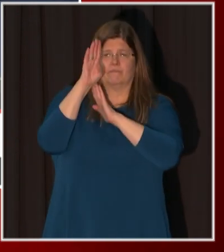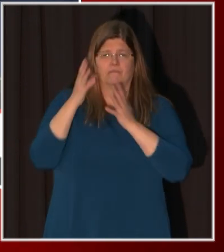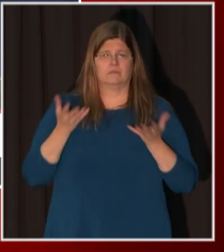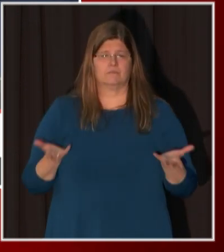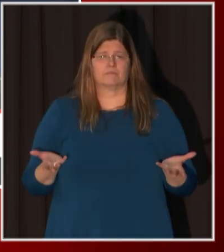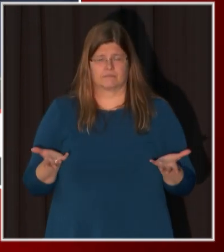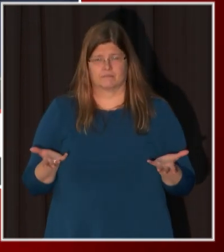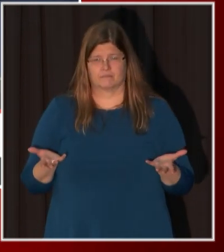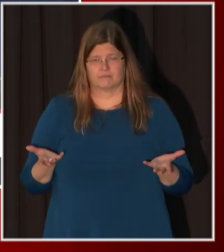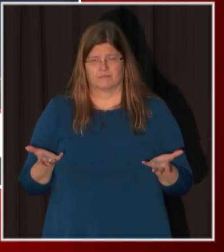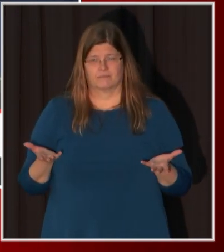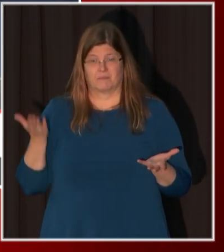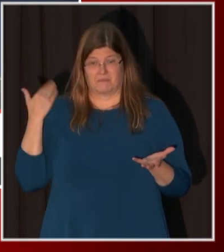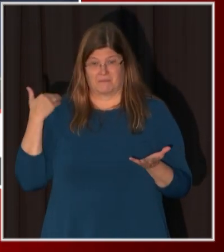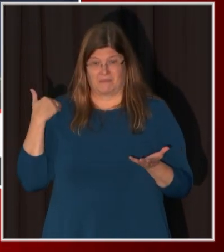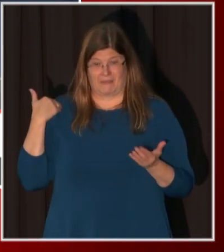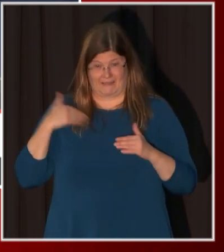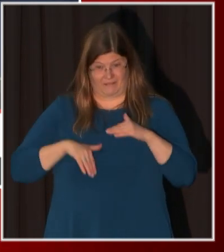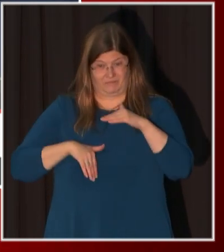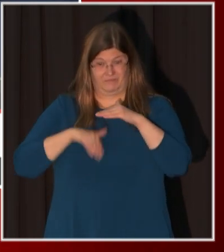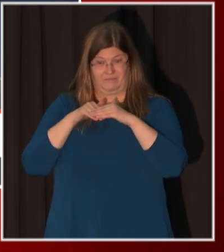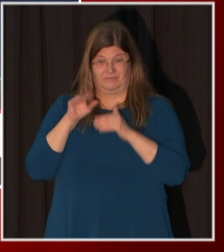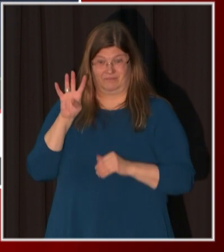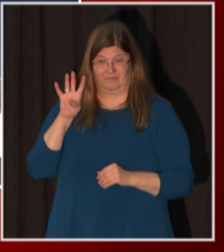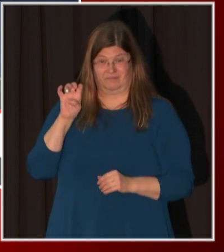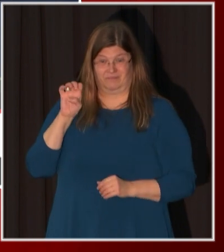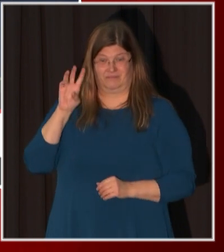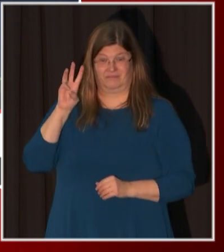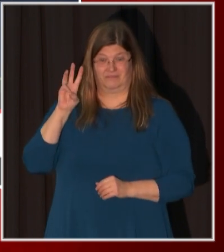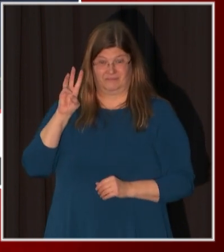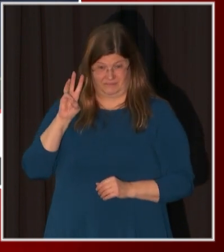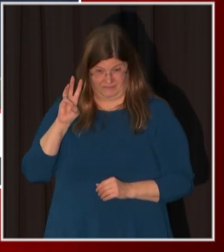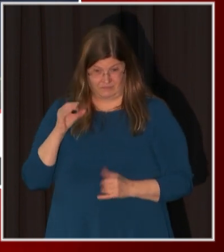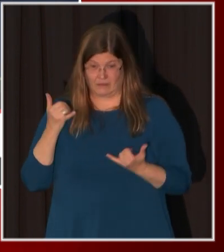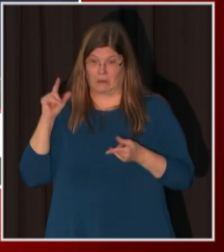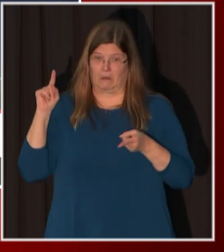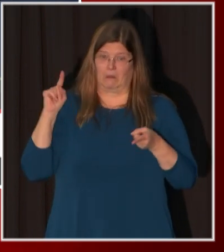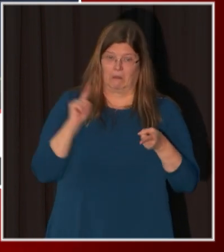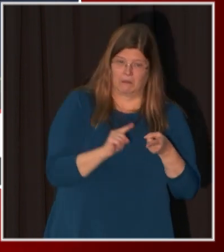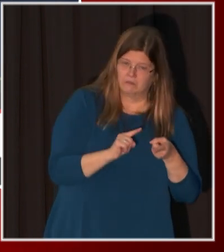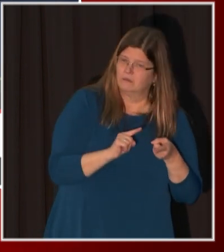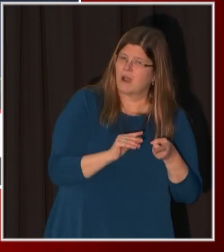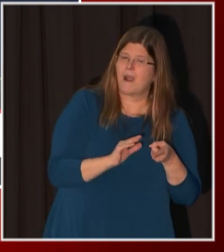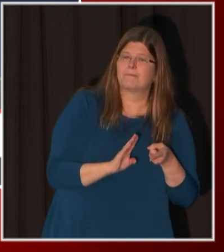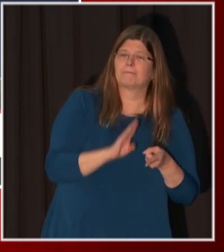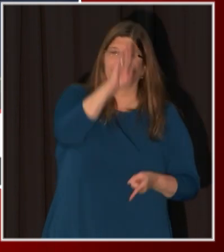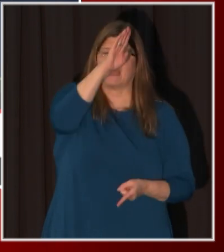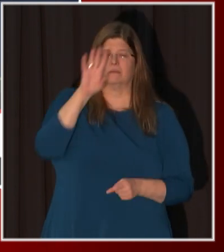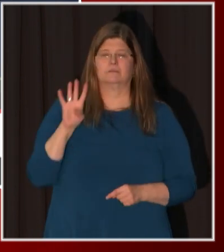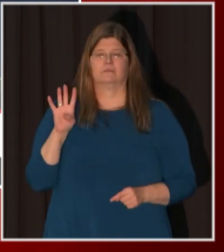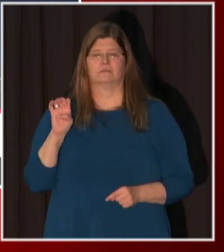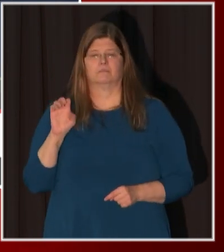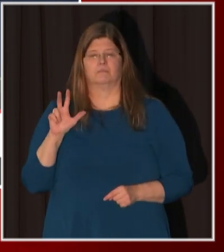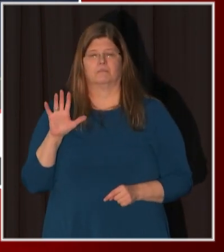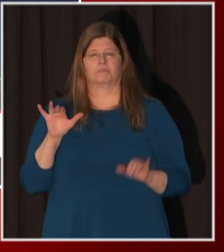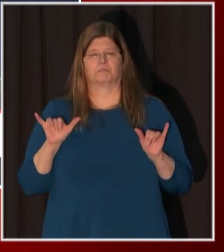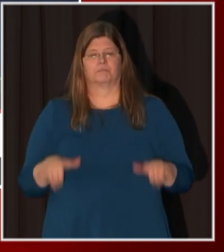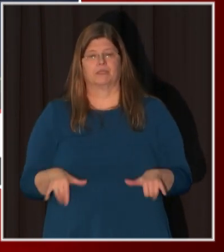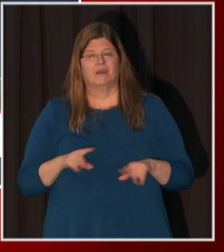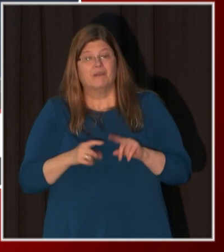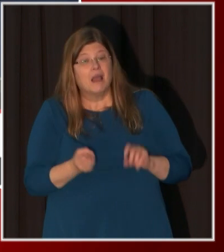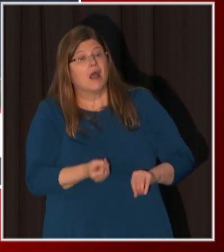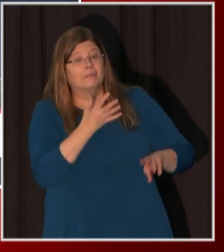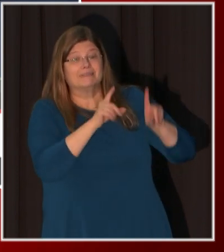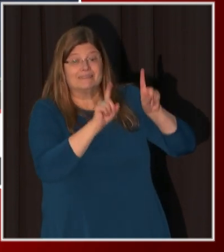was 446, and then we went down for a couple of days, and now today we're at 435. So, Sam, I